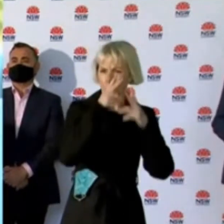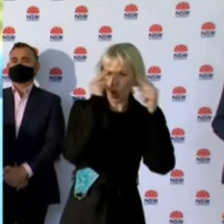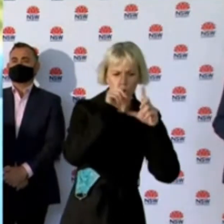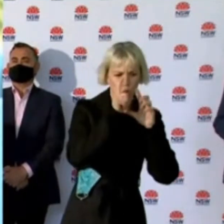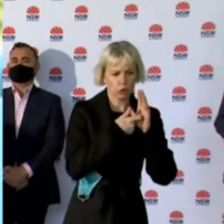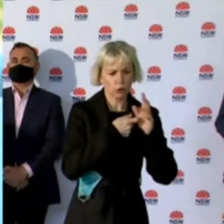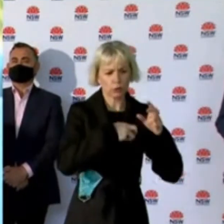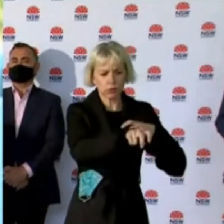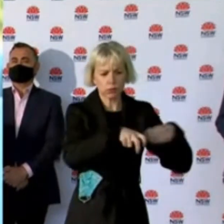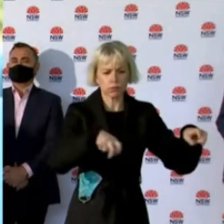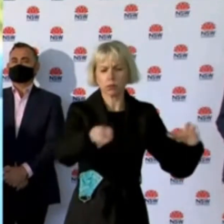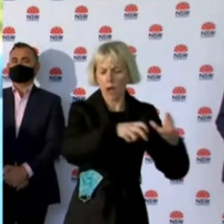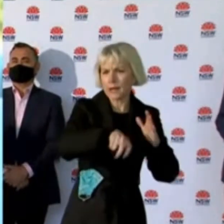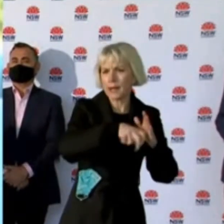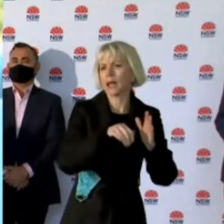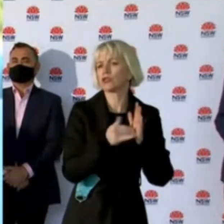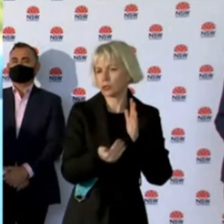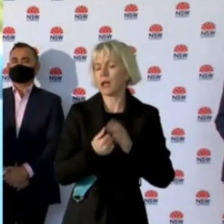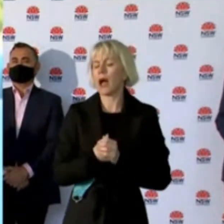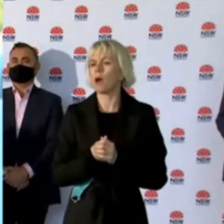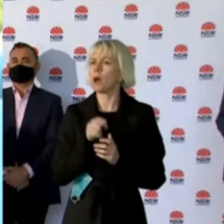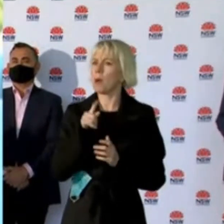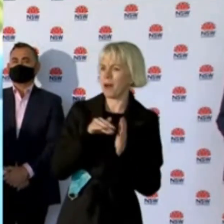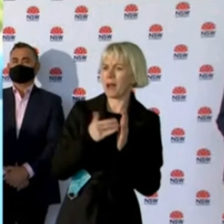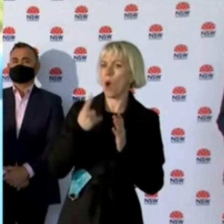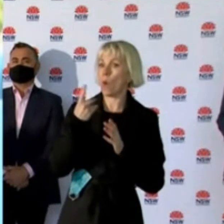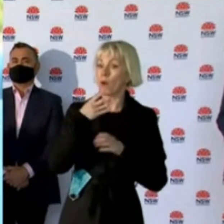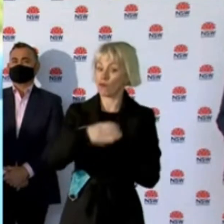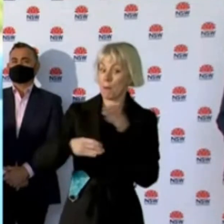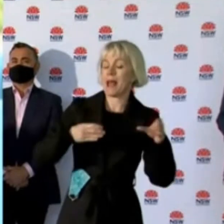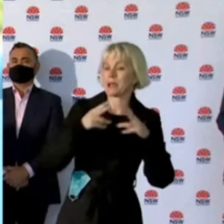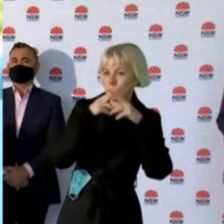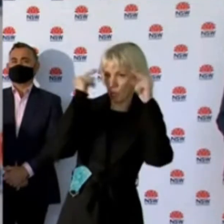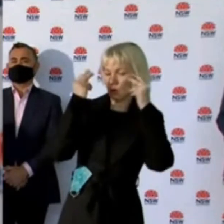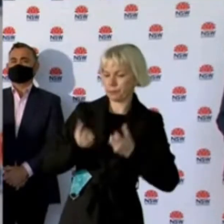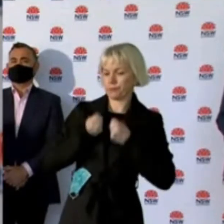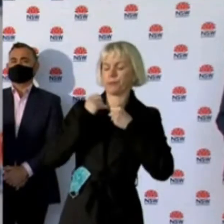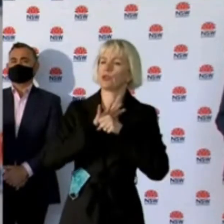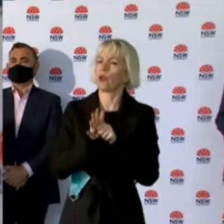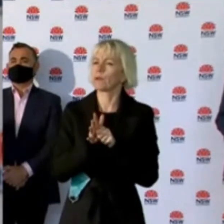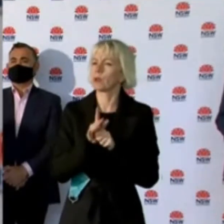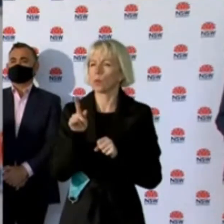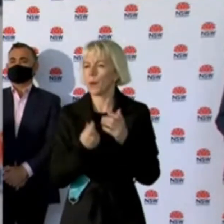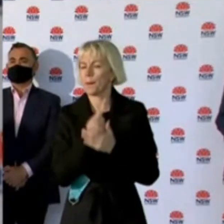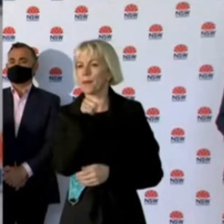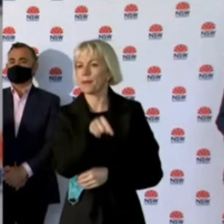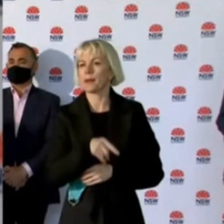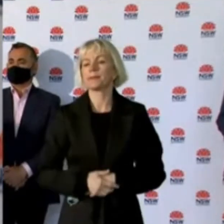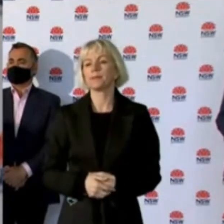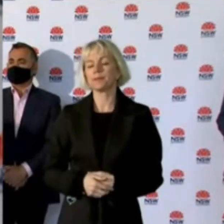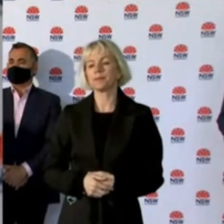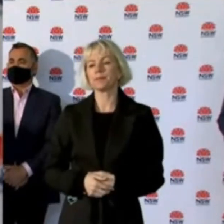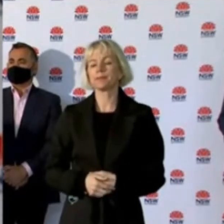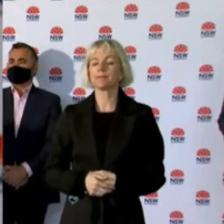that nurse has picked up the virus, and have residents there been exposed again? The latest advice I've got in regards to